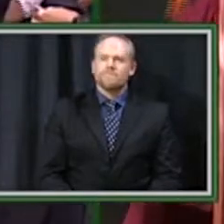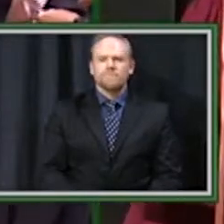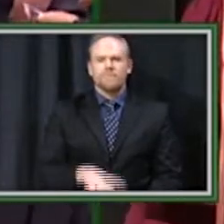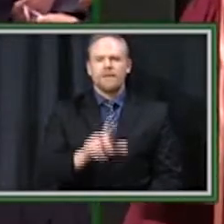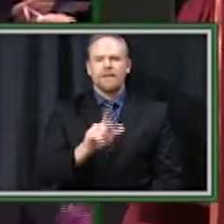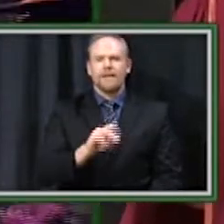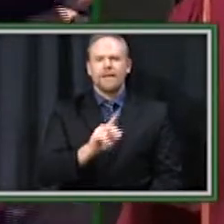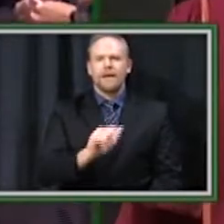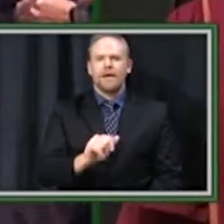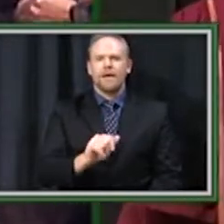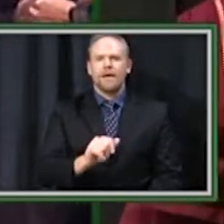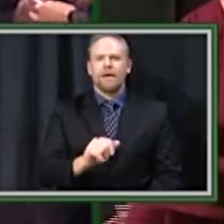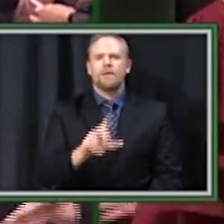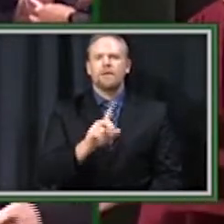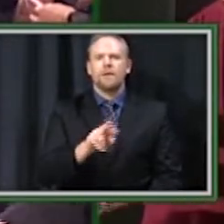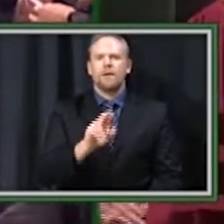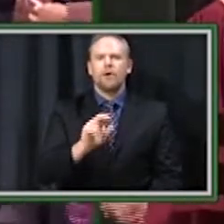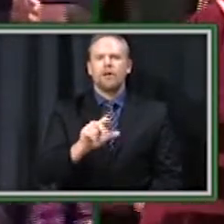Lydia Caustic Trout.